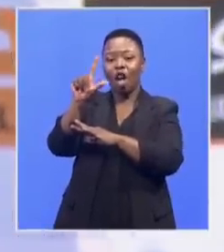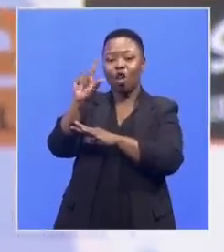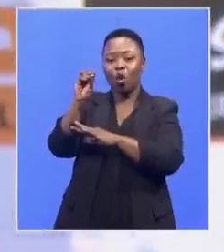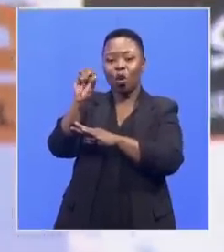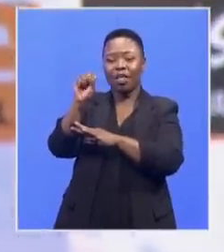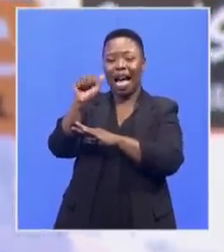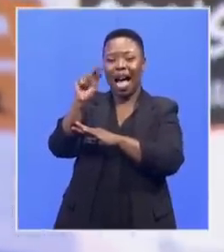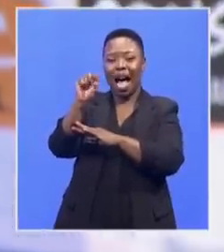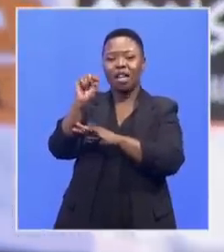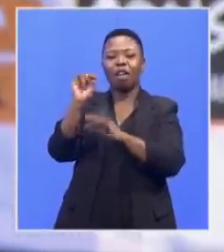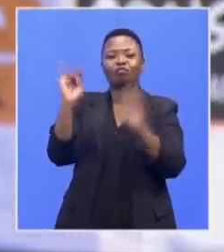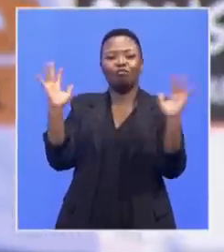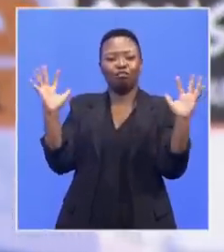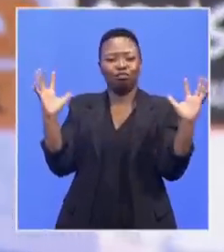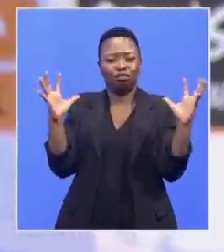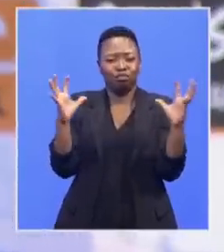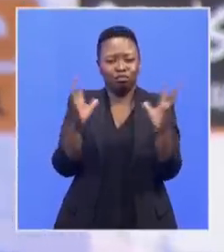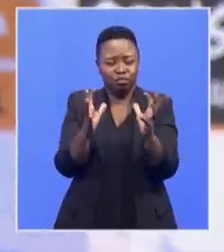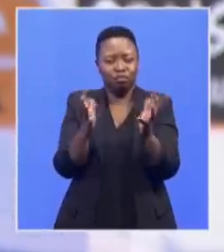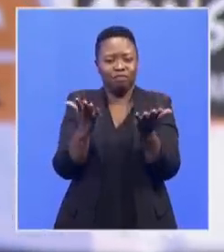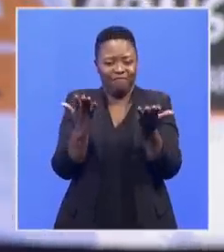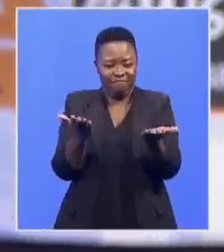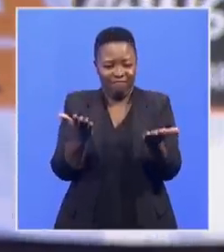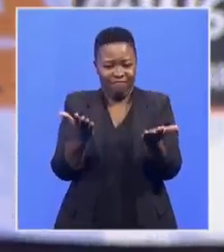Ke simolle ka go leboga